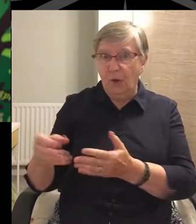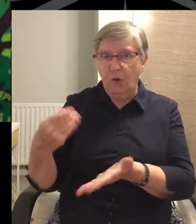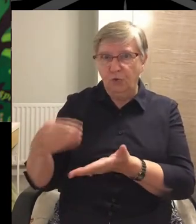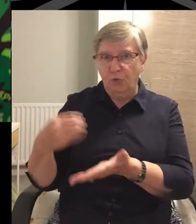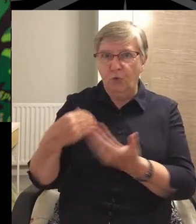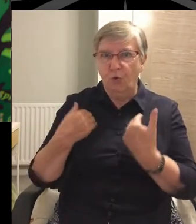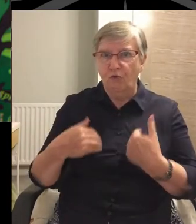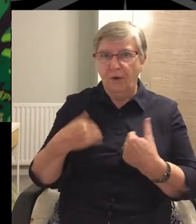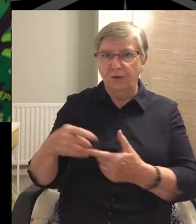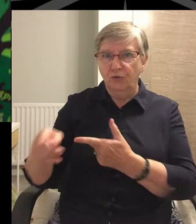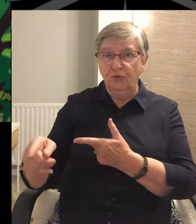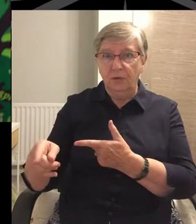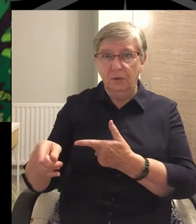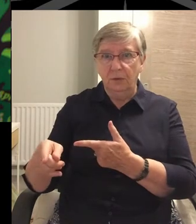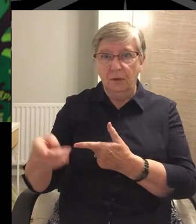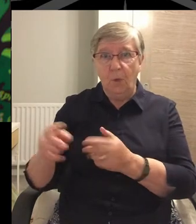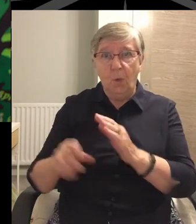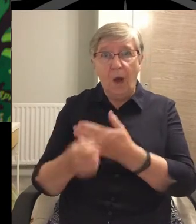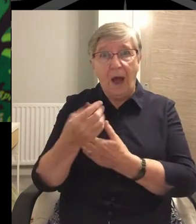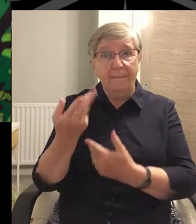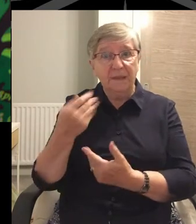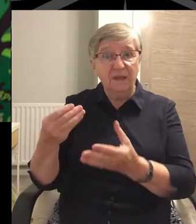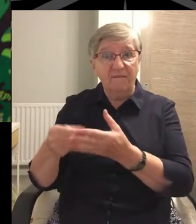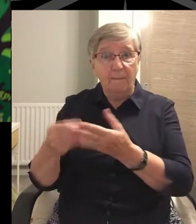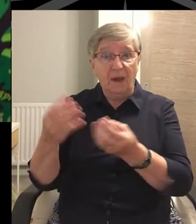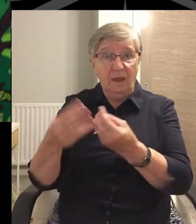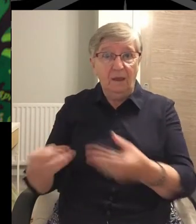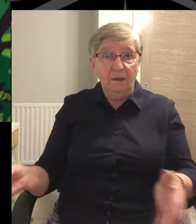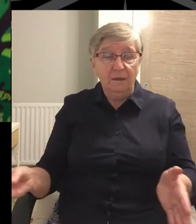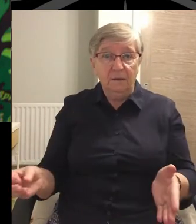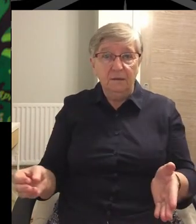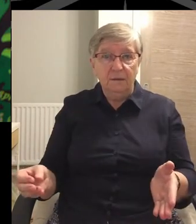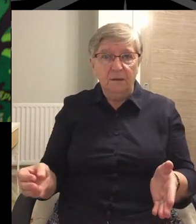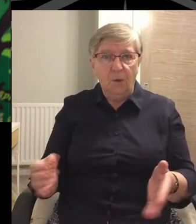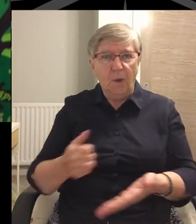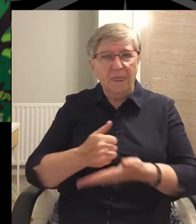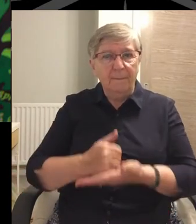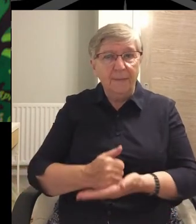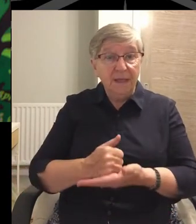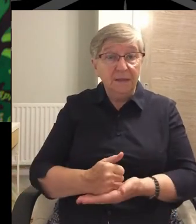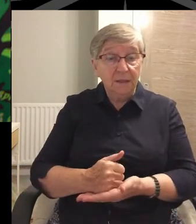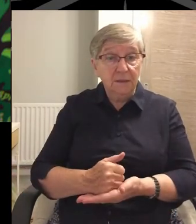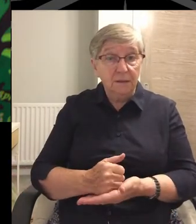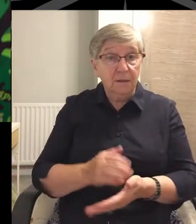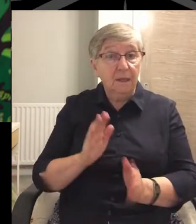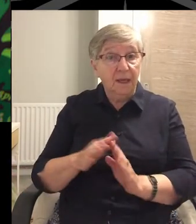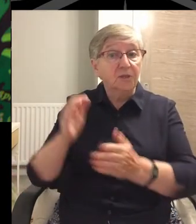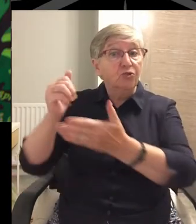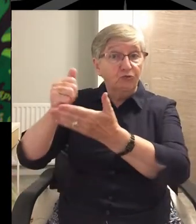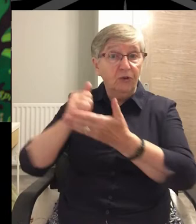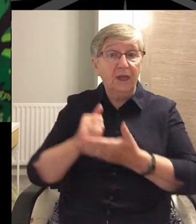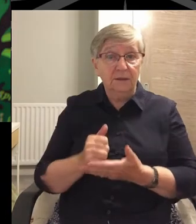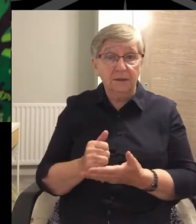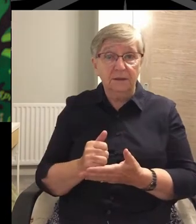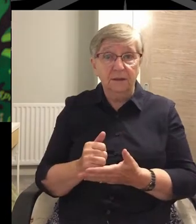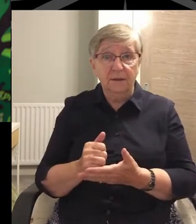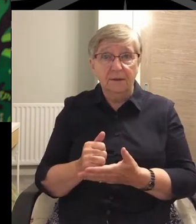runs out? And so on and so on. But when the basis of the relationship is grace,